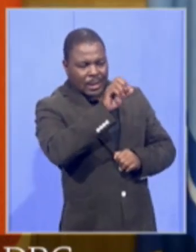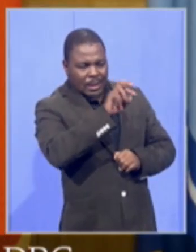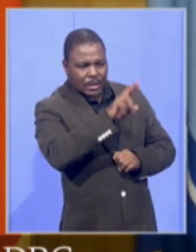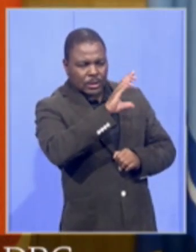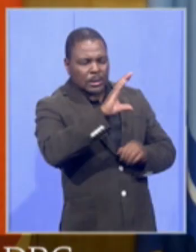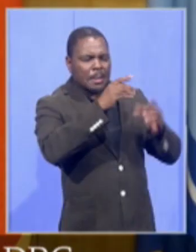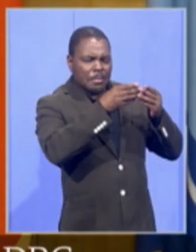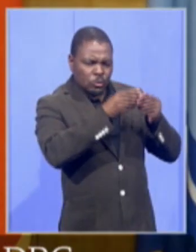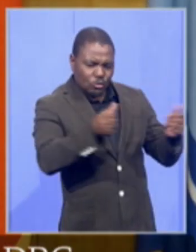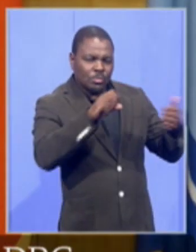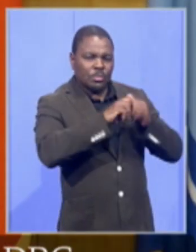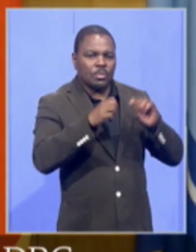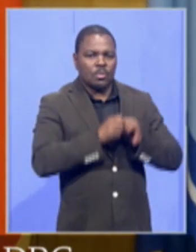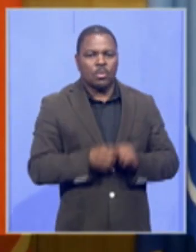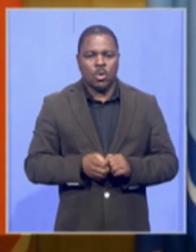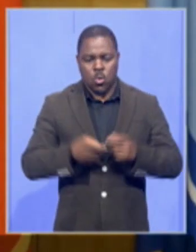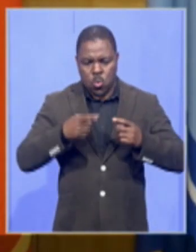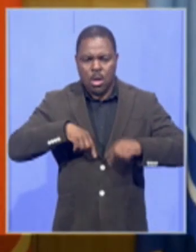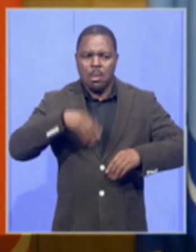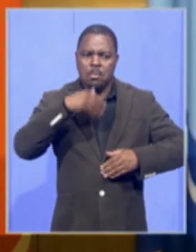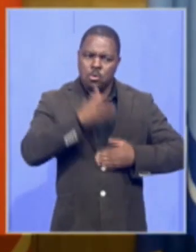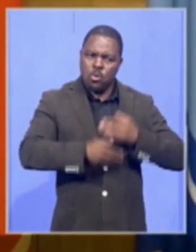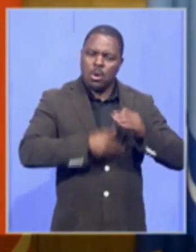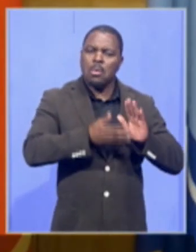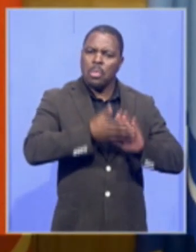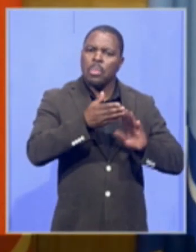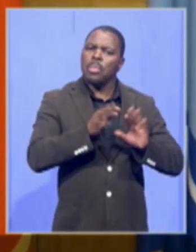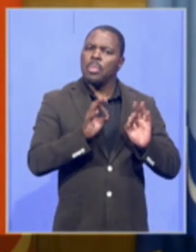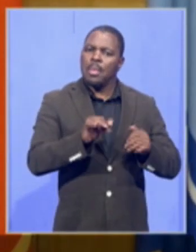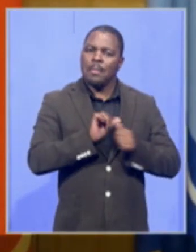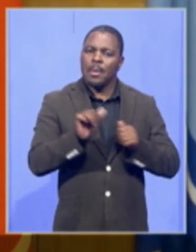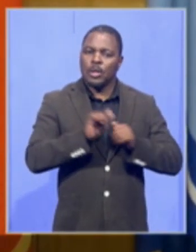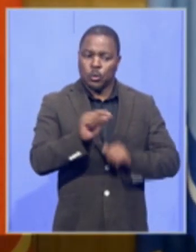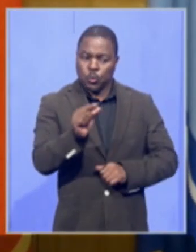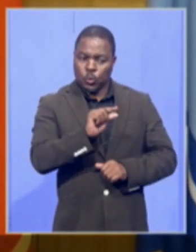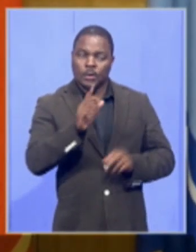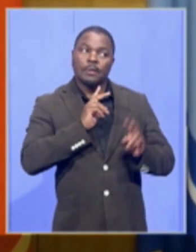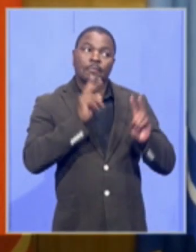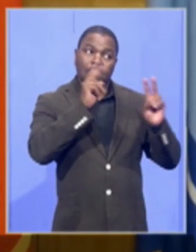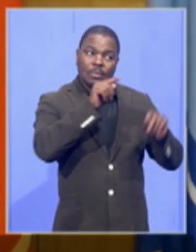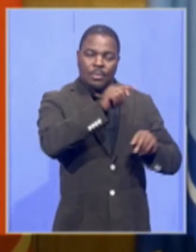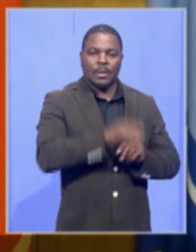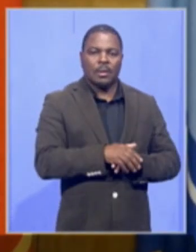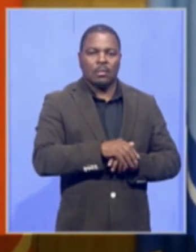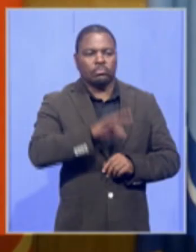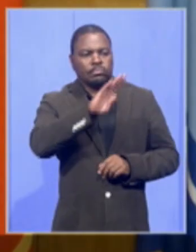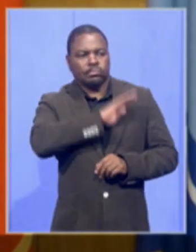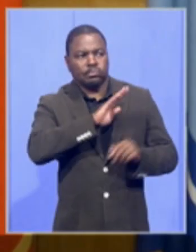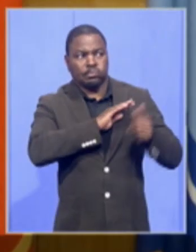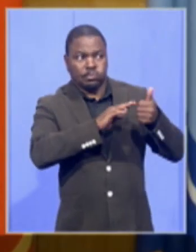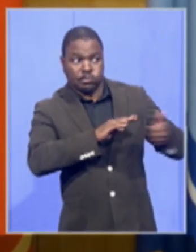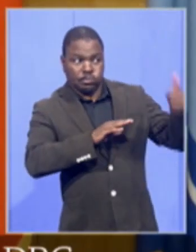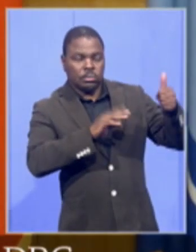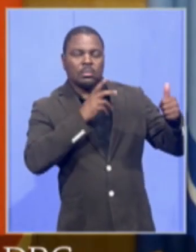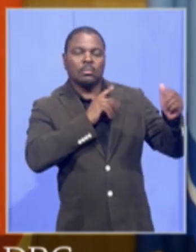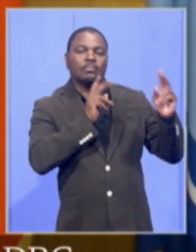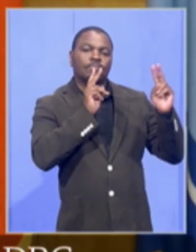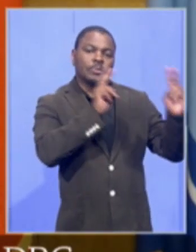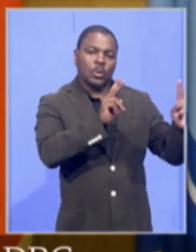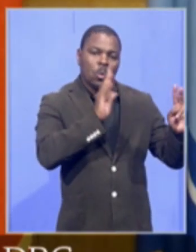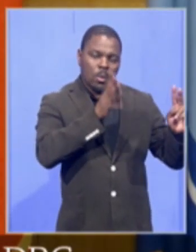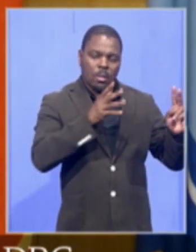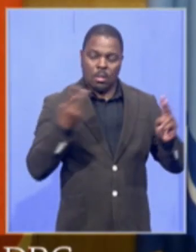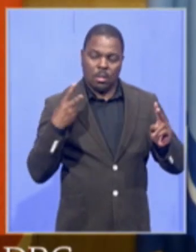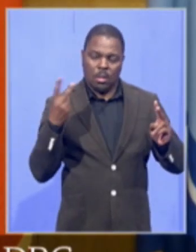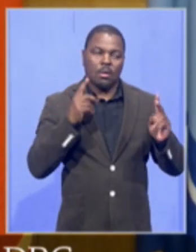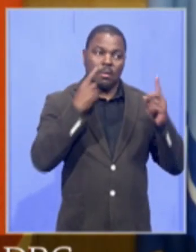good progress. We'll be visiting quite soon with the Chief of Defense, but also I